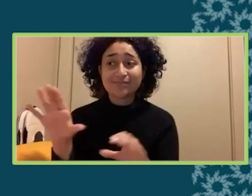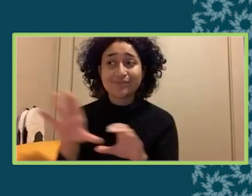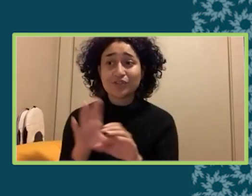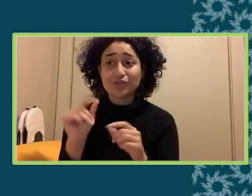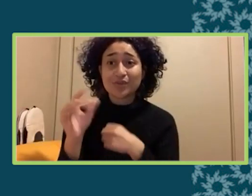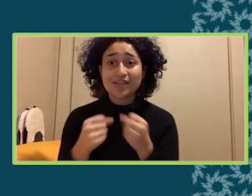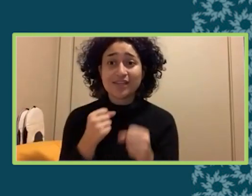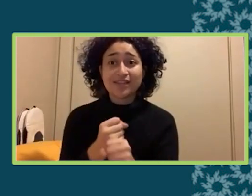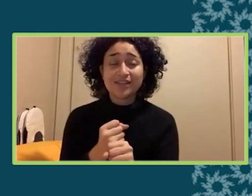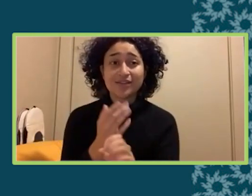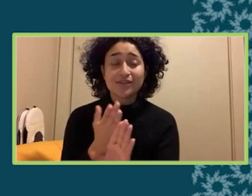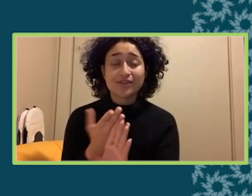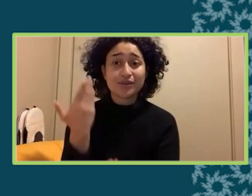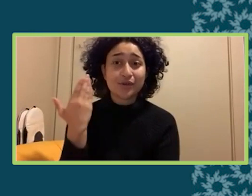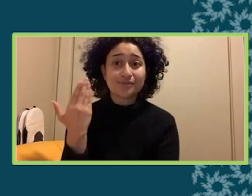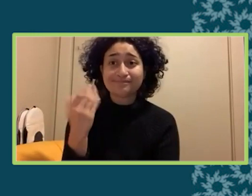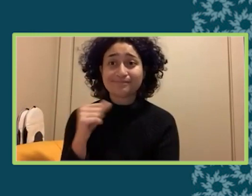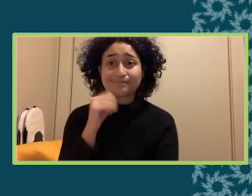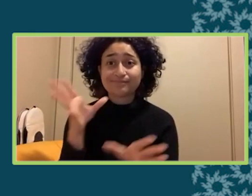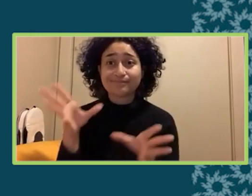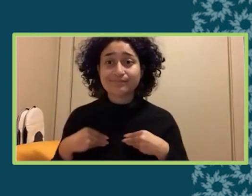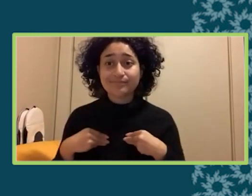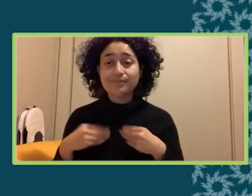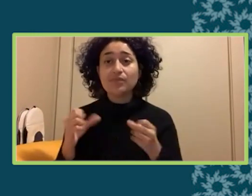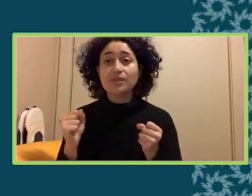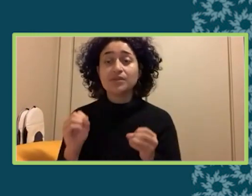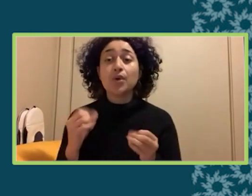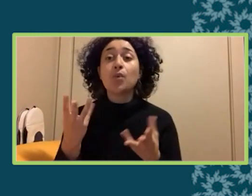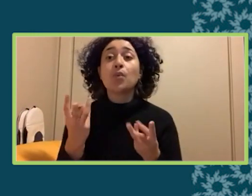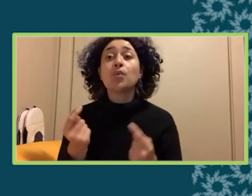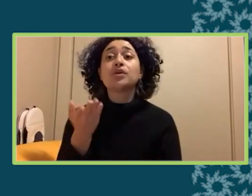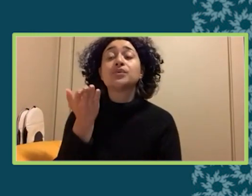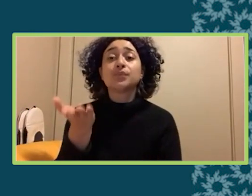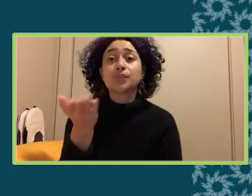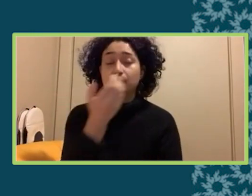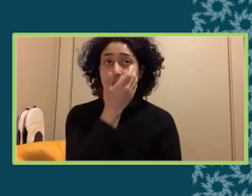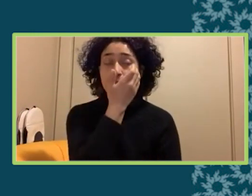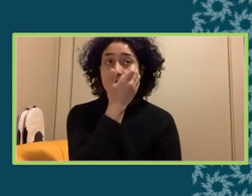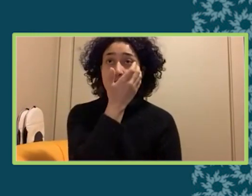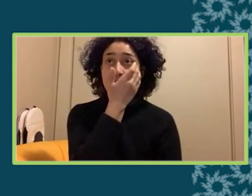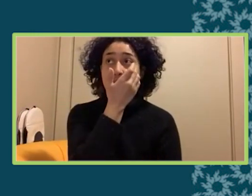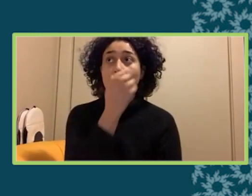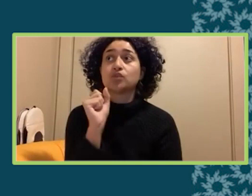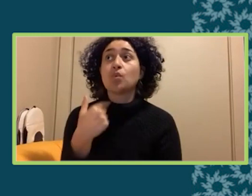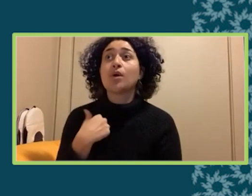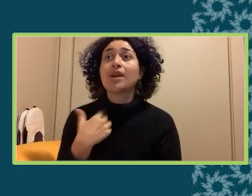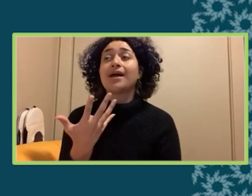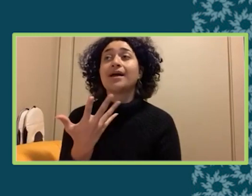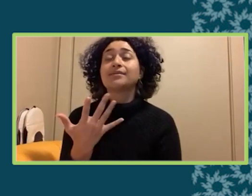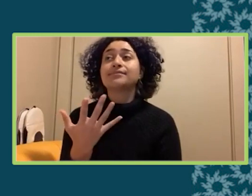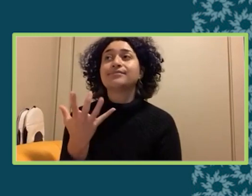down. And so what you, and so what I'm saying is that